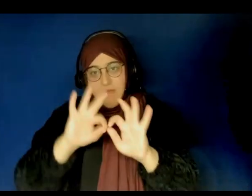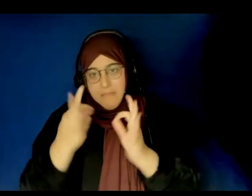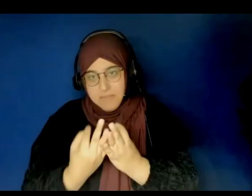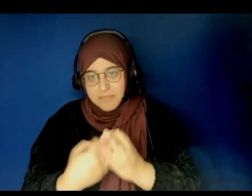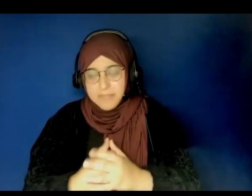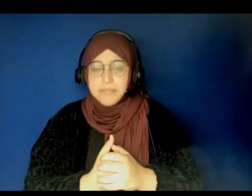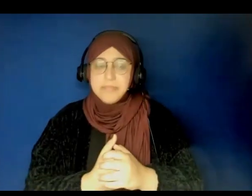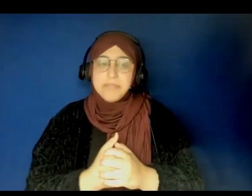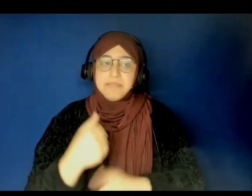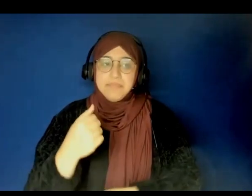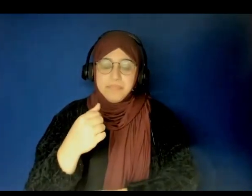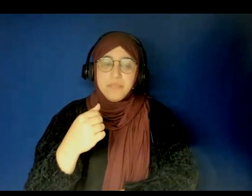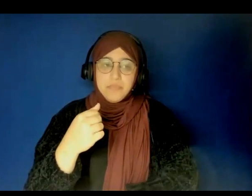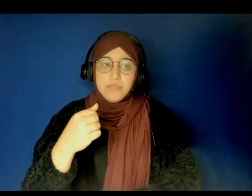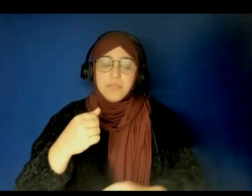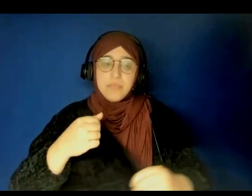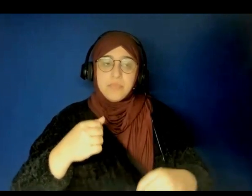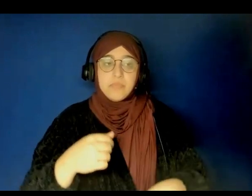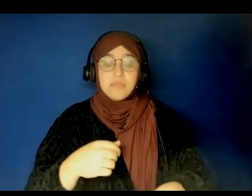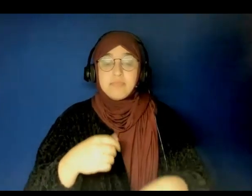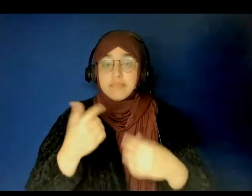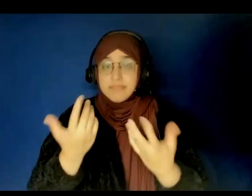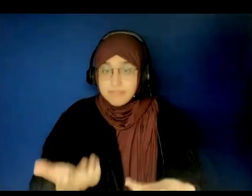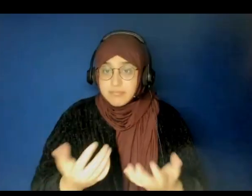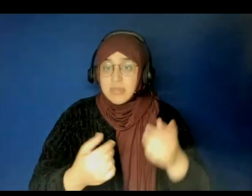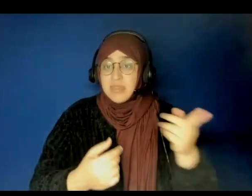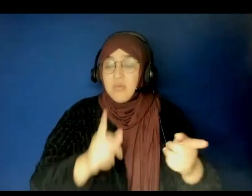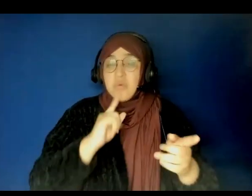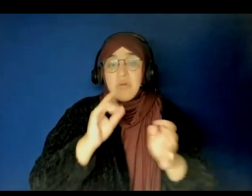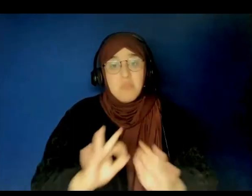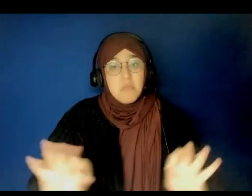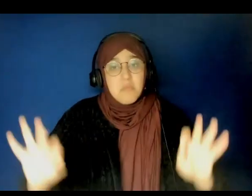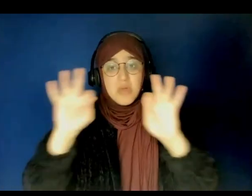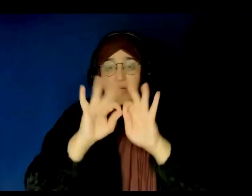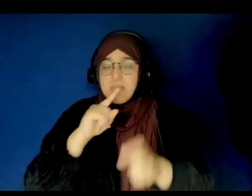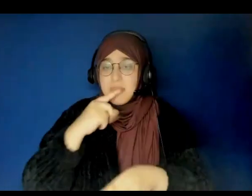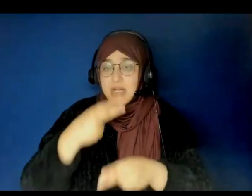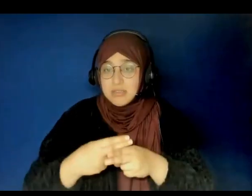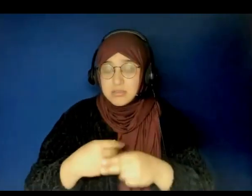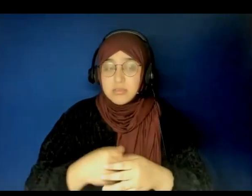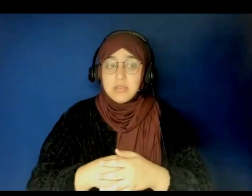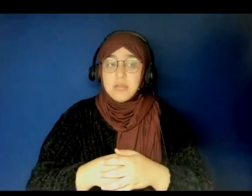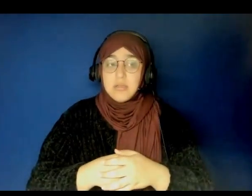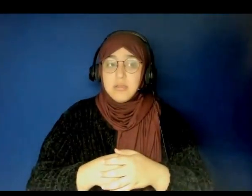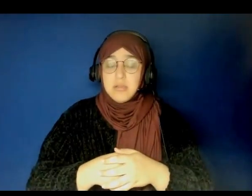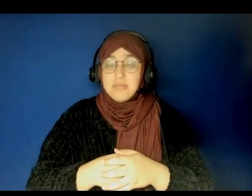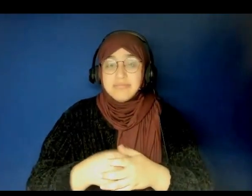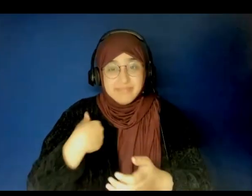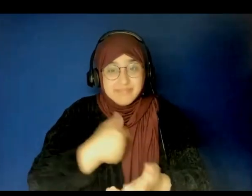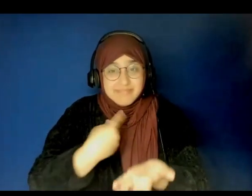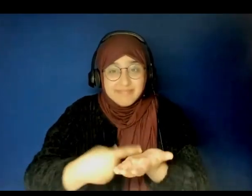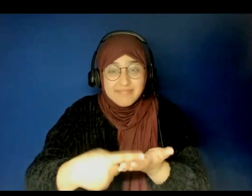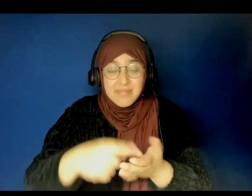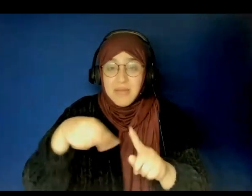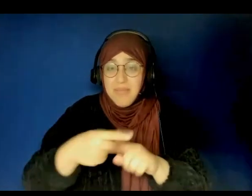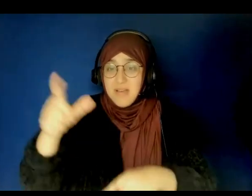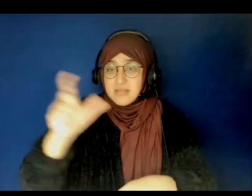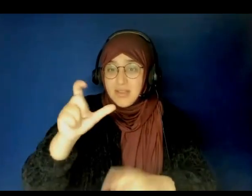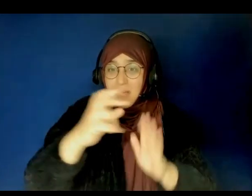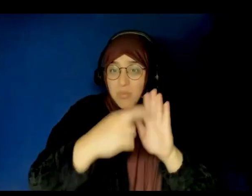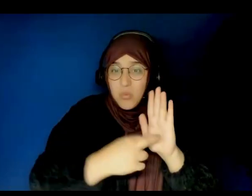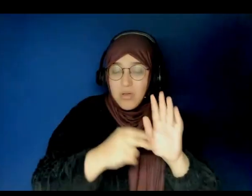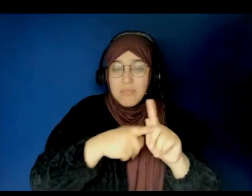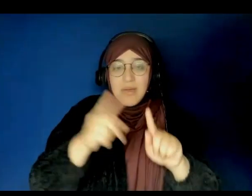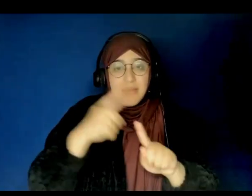Now, it's important to mention here that while we are talking about Islamic rulings, there are certain